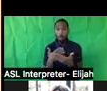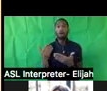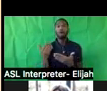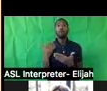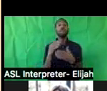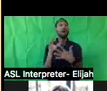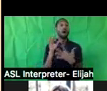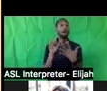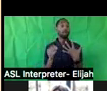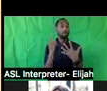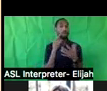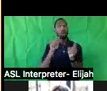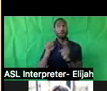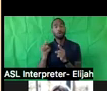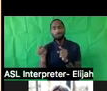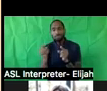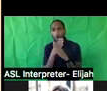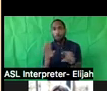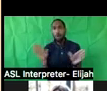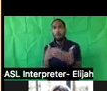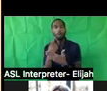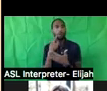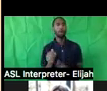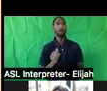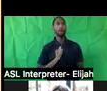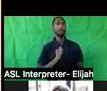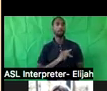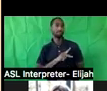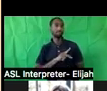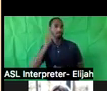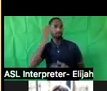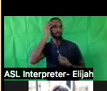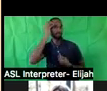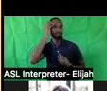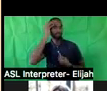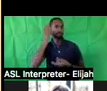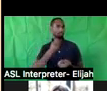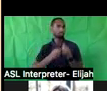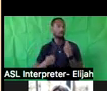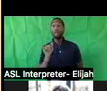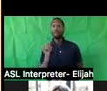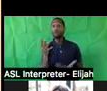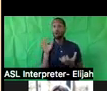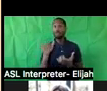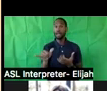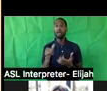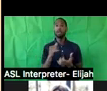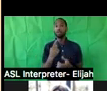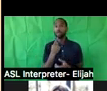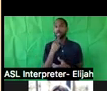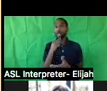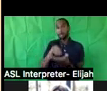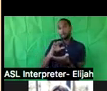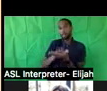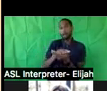to go into a quiet room for personal reflection instead. And if you want that option, you can add quiet in front of your